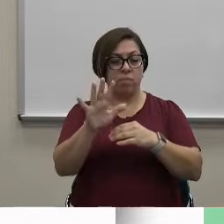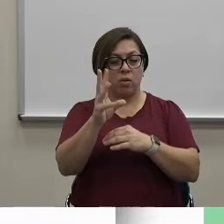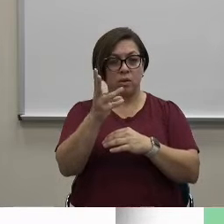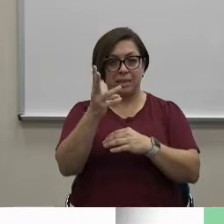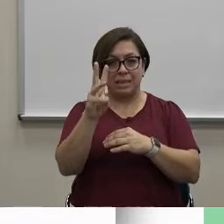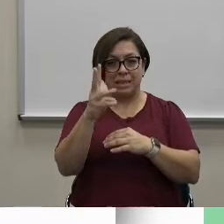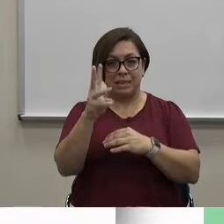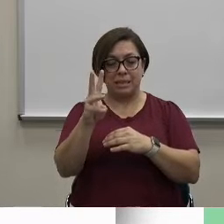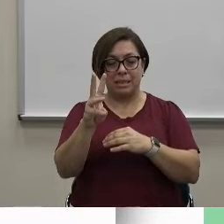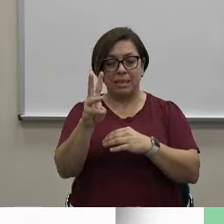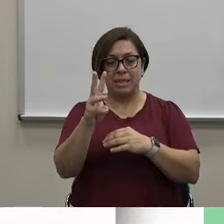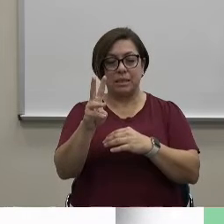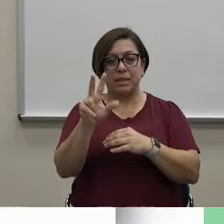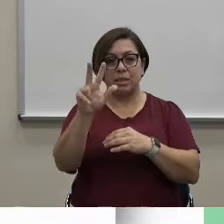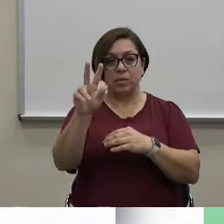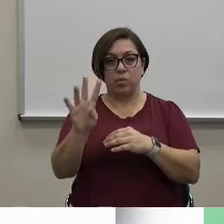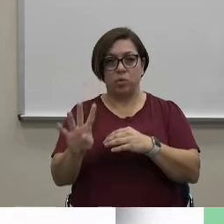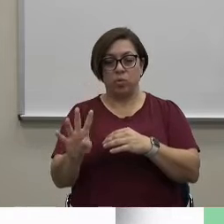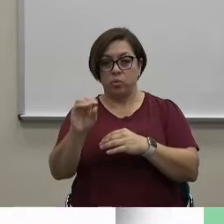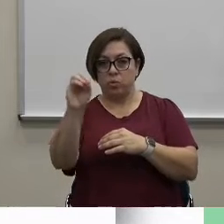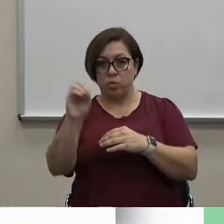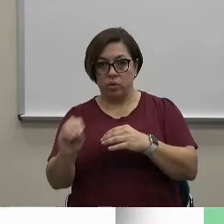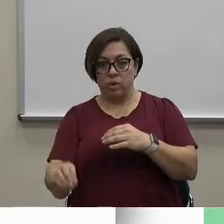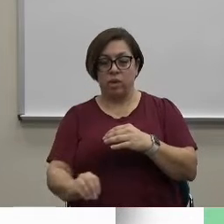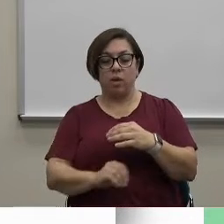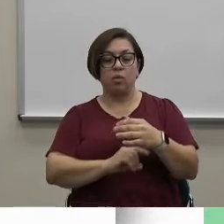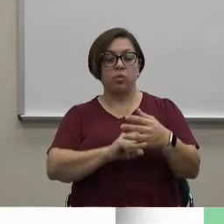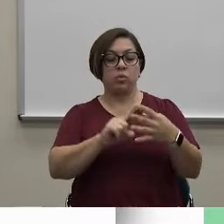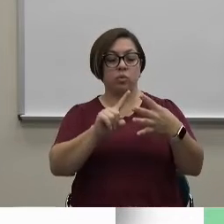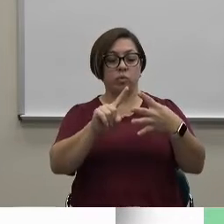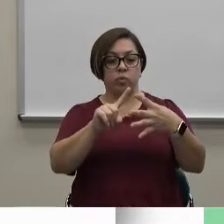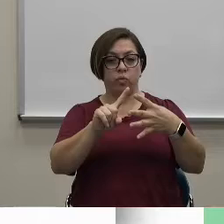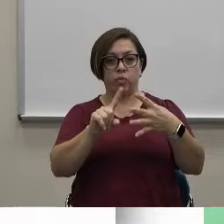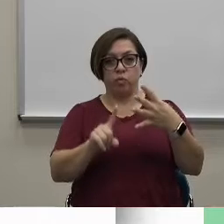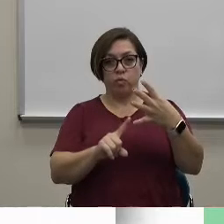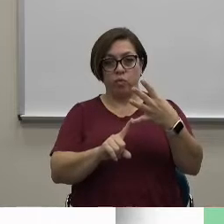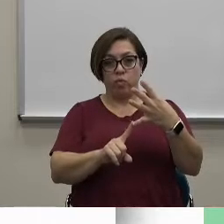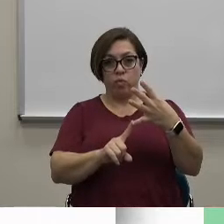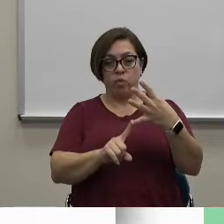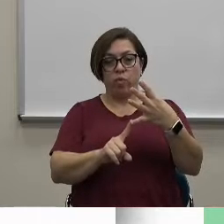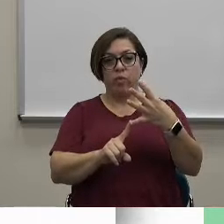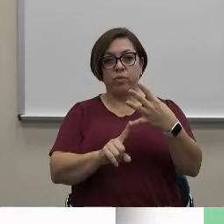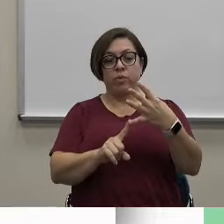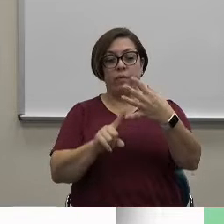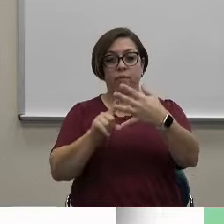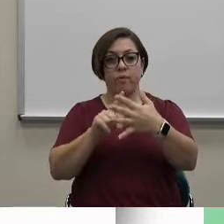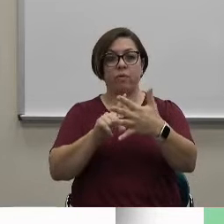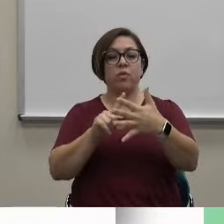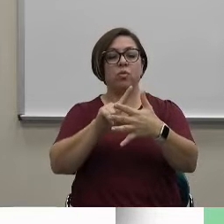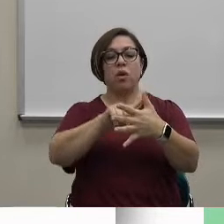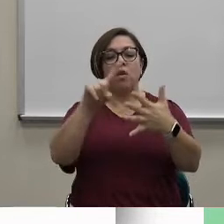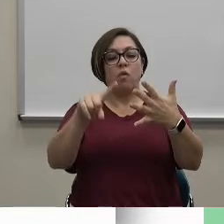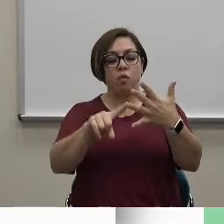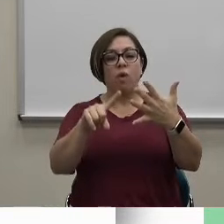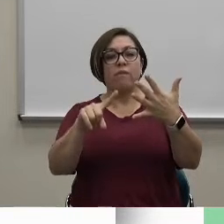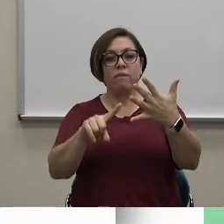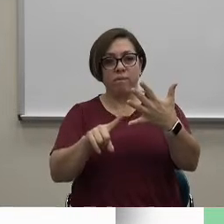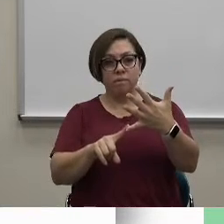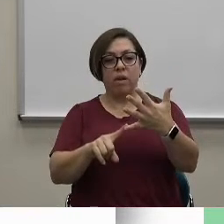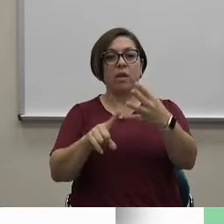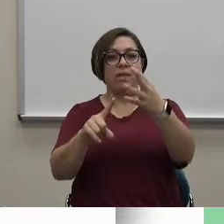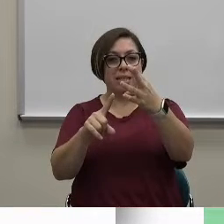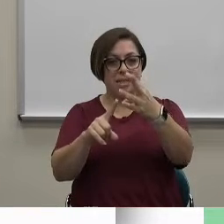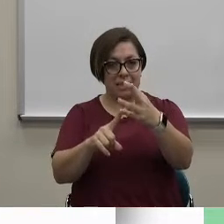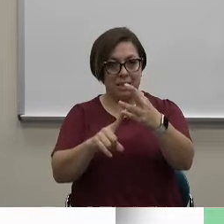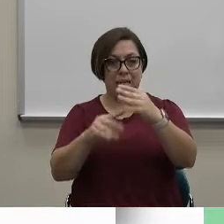16.75%. And then our districts 4, 5, and 6 are each underpopulated, with District 4 being the most